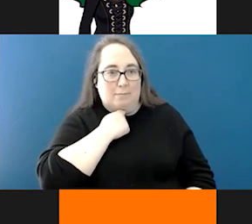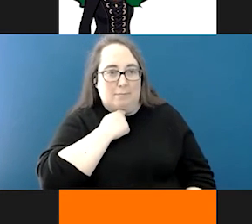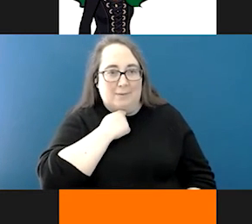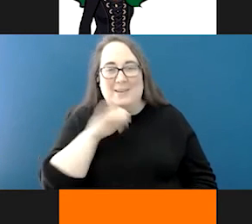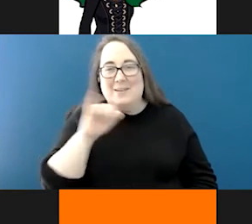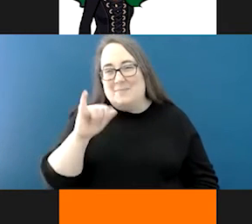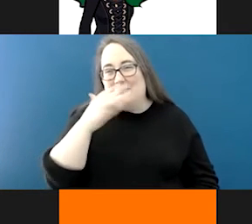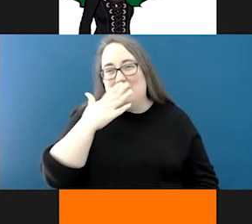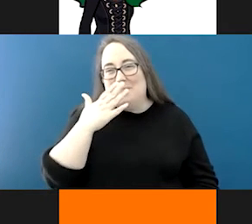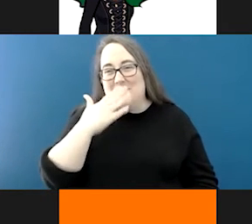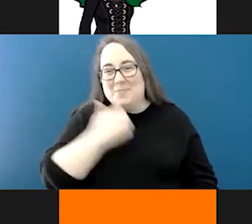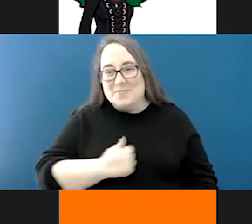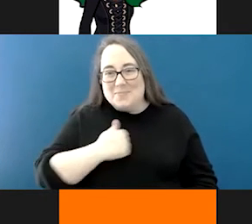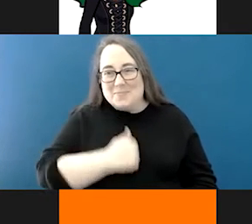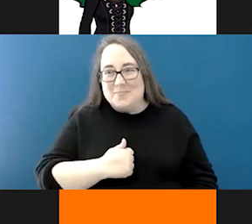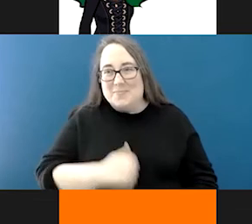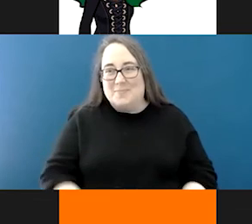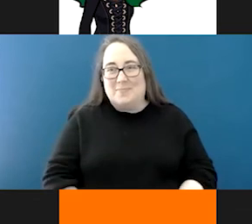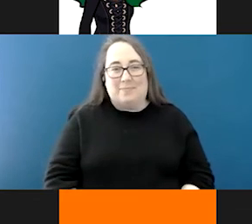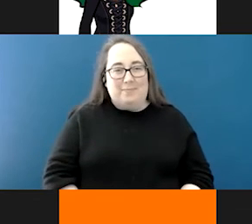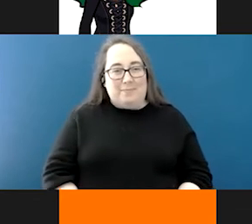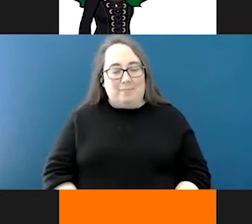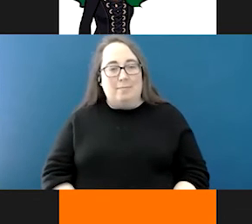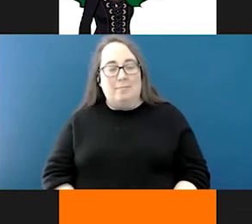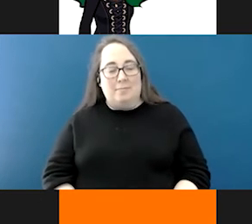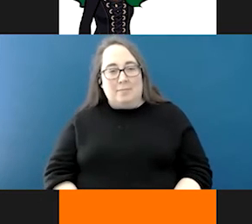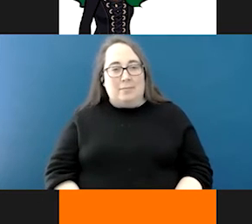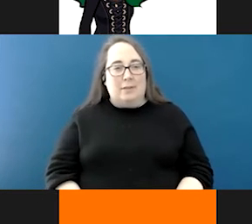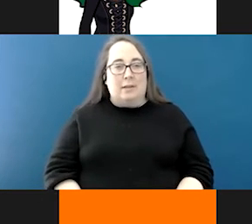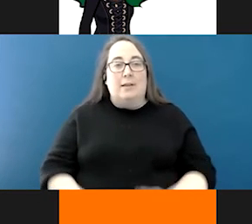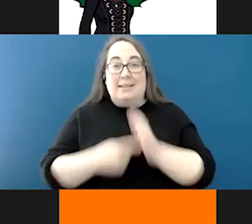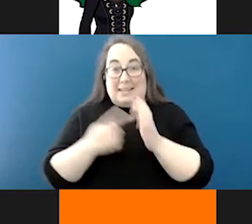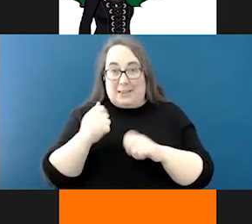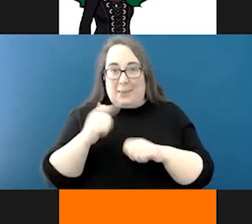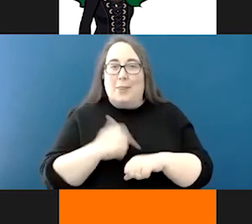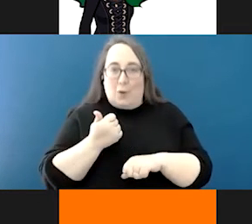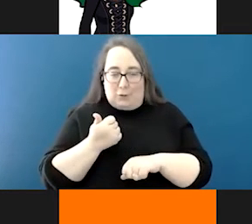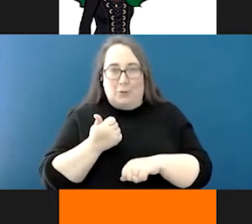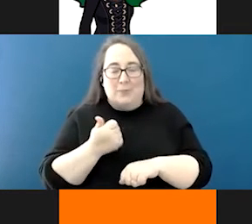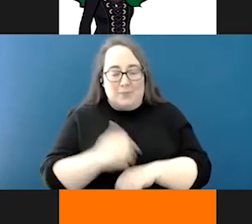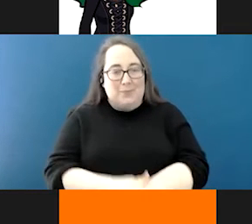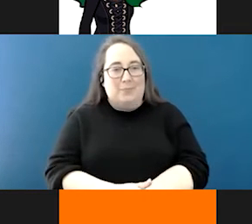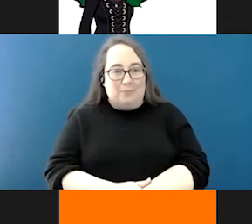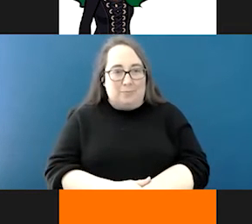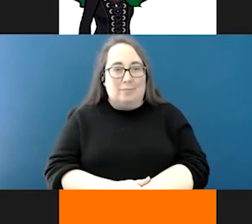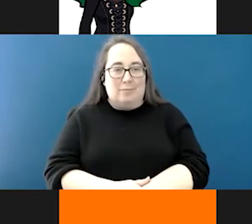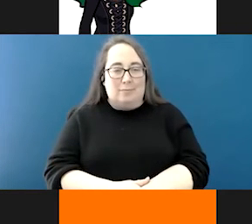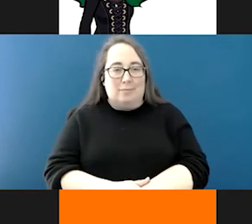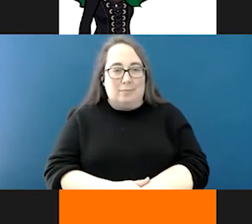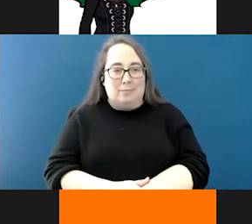Oh, thank you. Sorry about that. It does take a little bit longer to heat